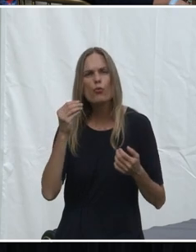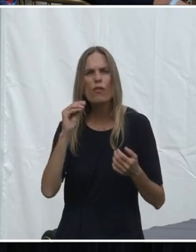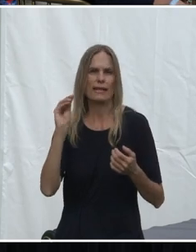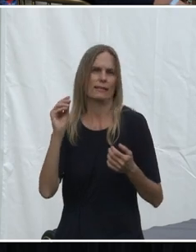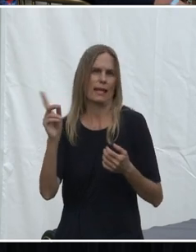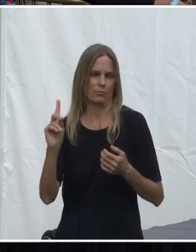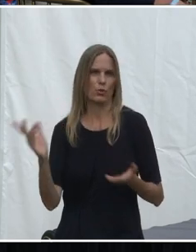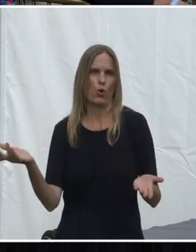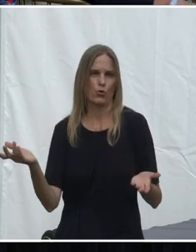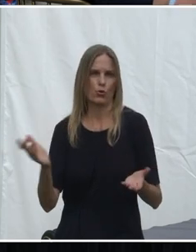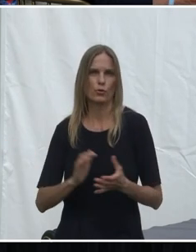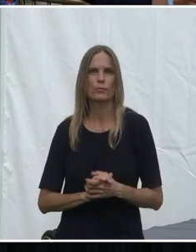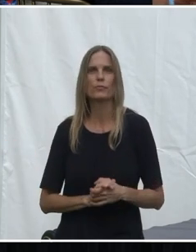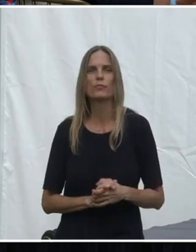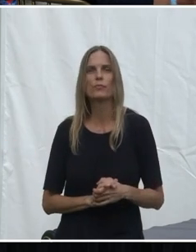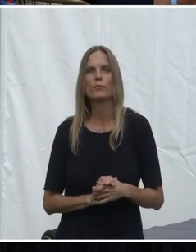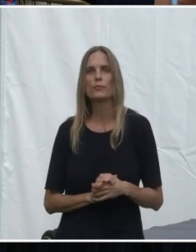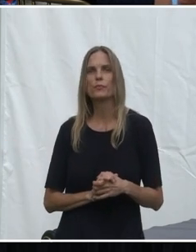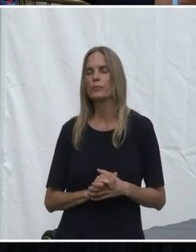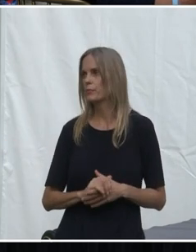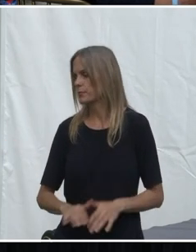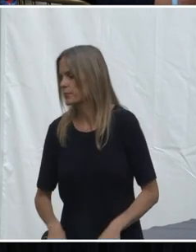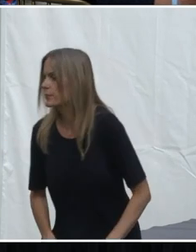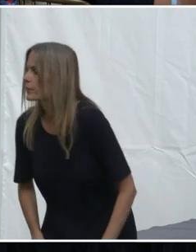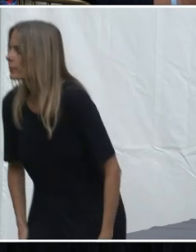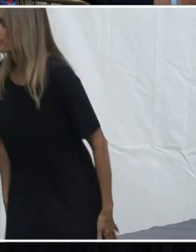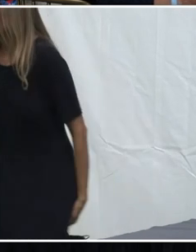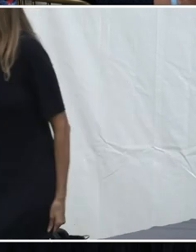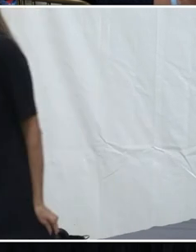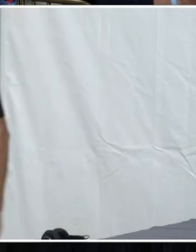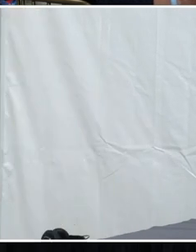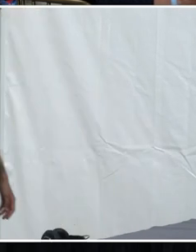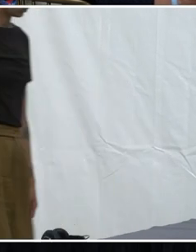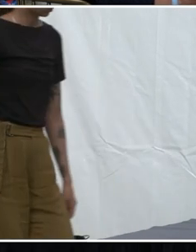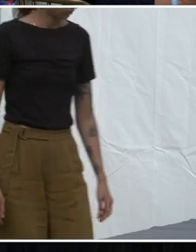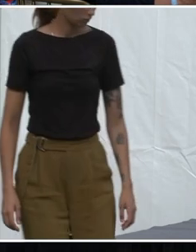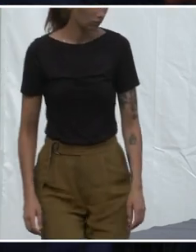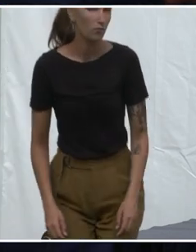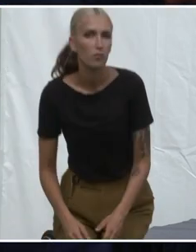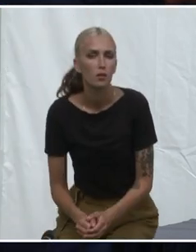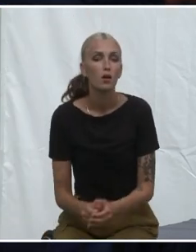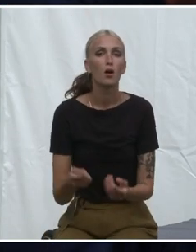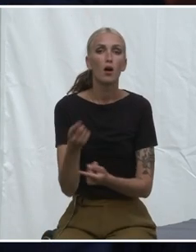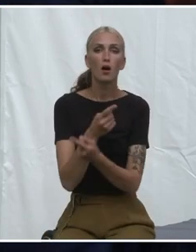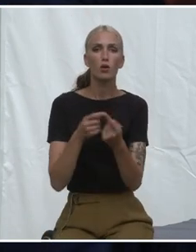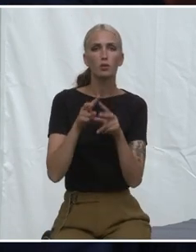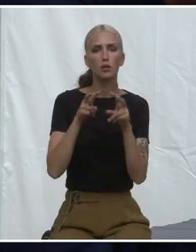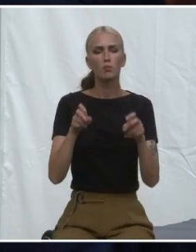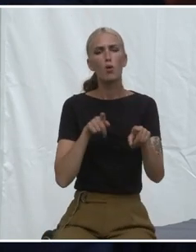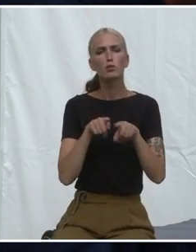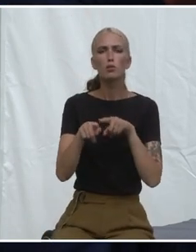And still gender equality is understood as women's gender equality issues only.